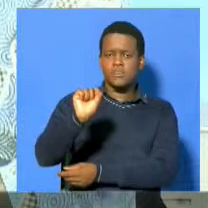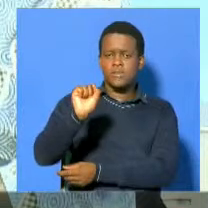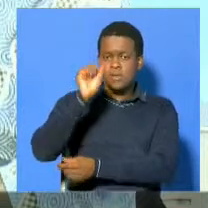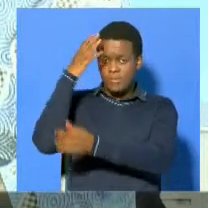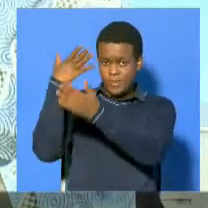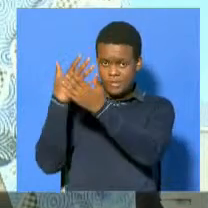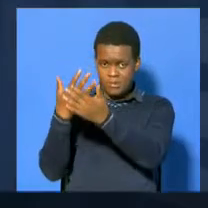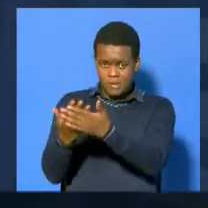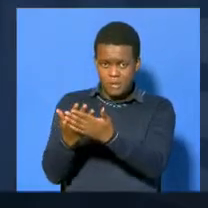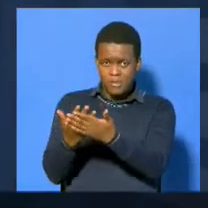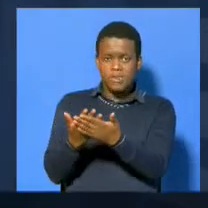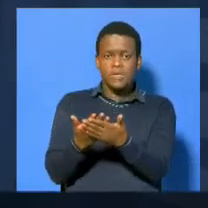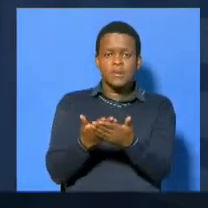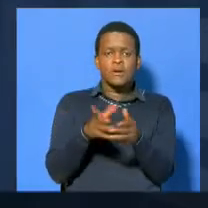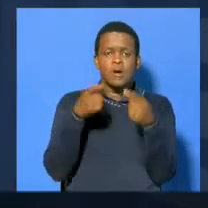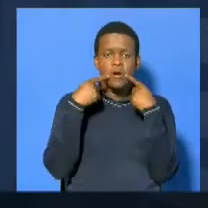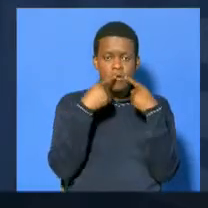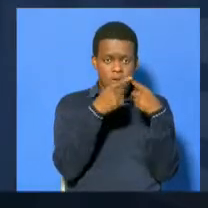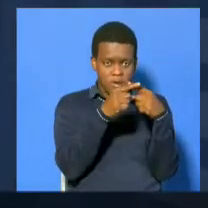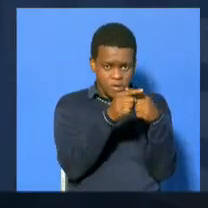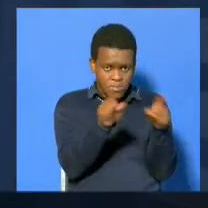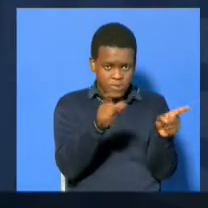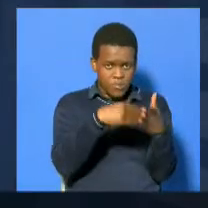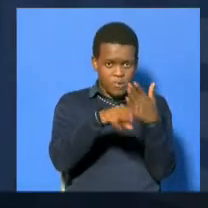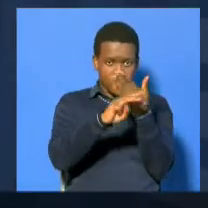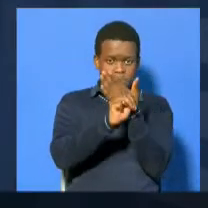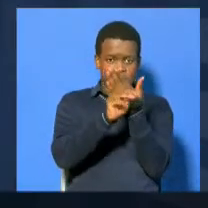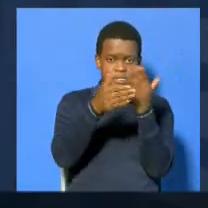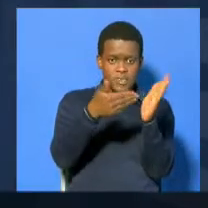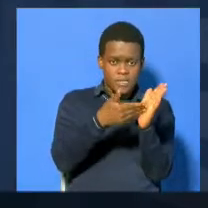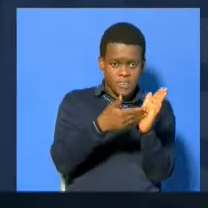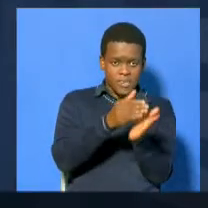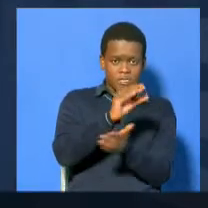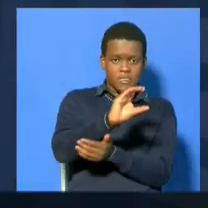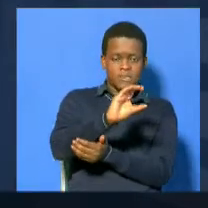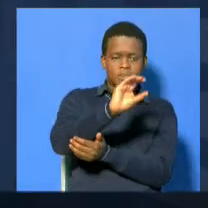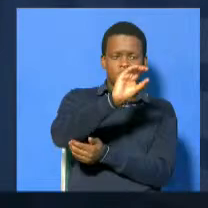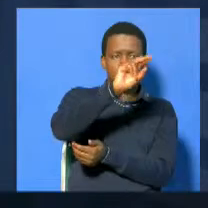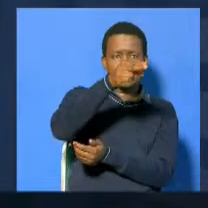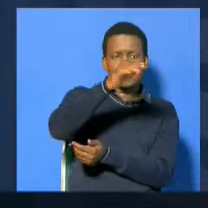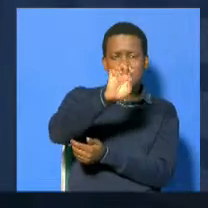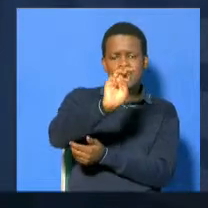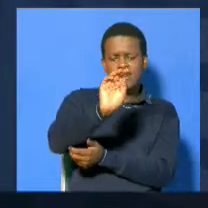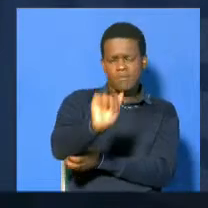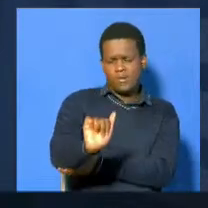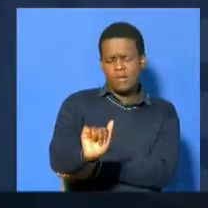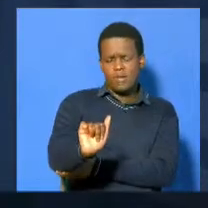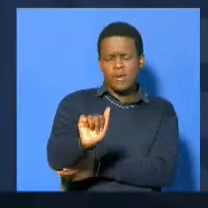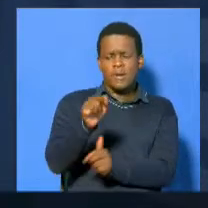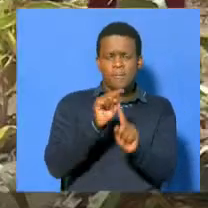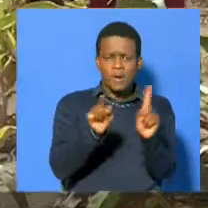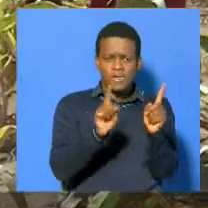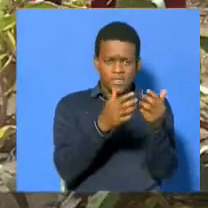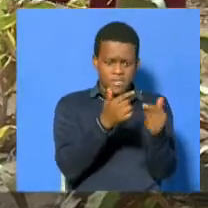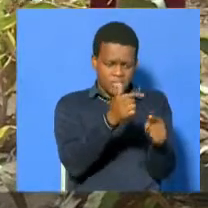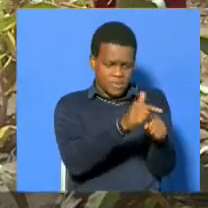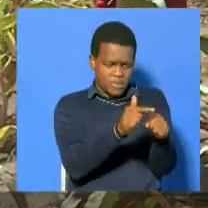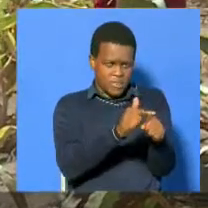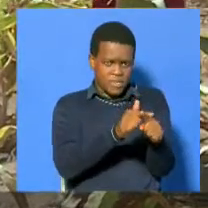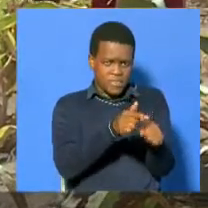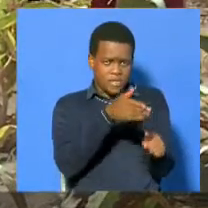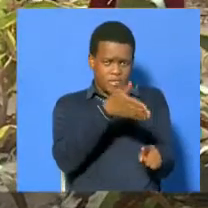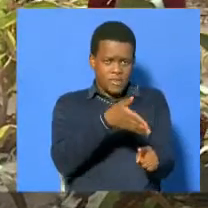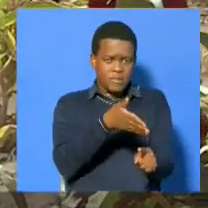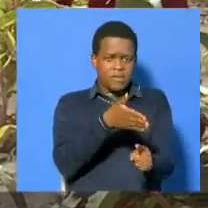newly launched Chema Chema Fund. The Department of Prison Service has shared that the training is targeted to inmates who are due